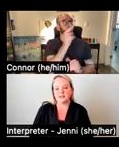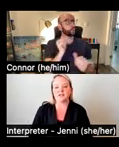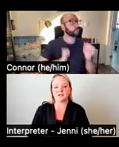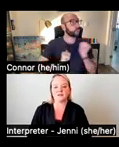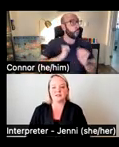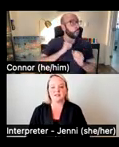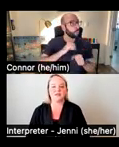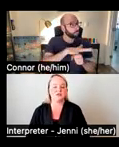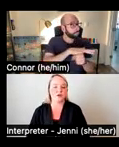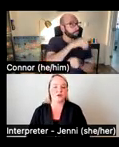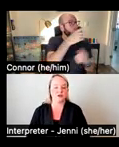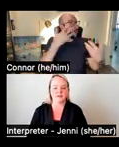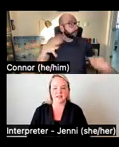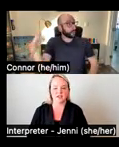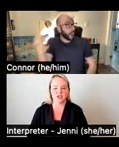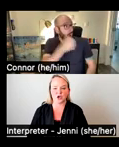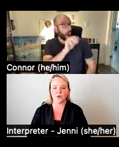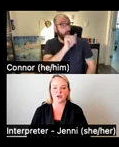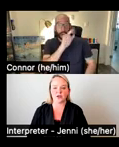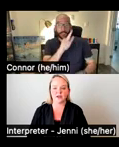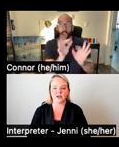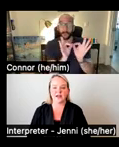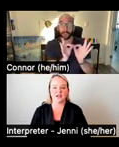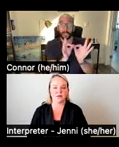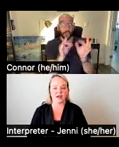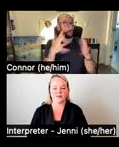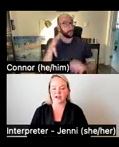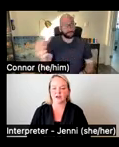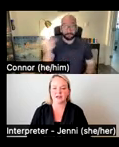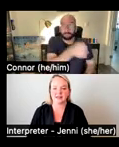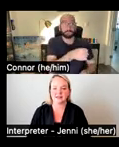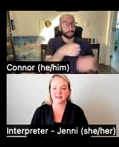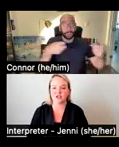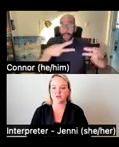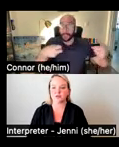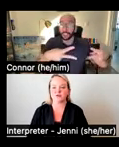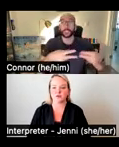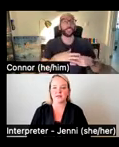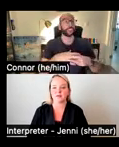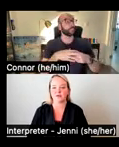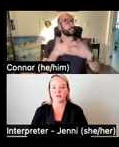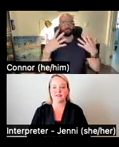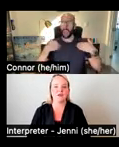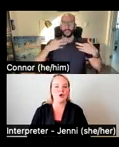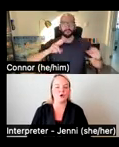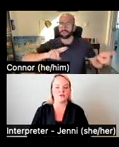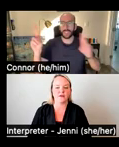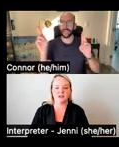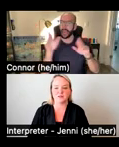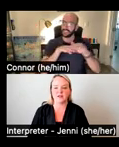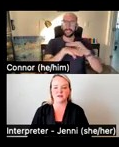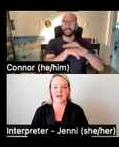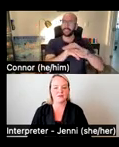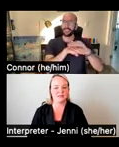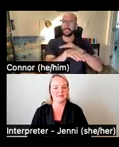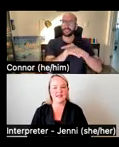marketing services. So if there is a show in your area and you have hired ASL interpreters for that performance, or if you've hired